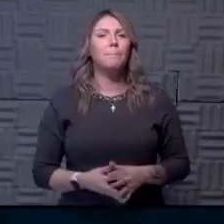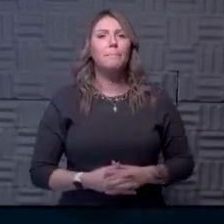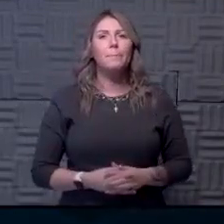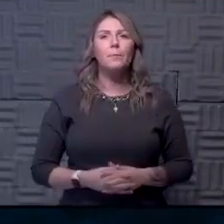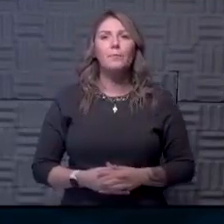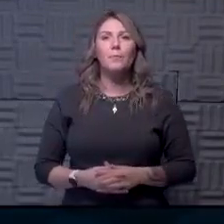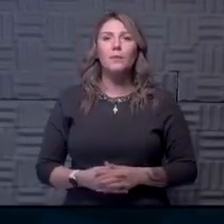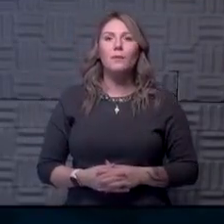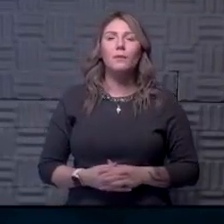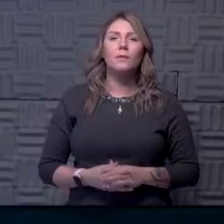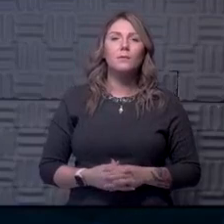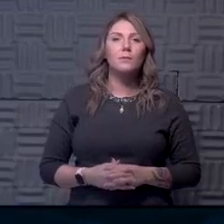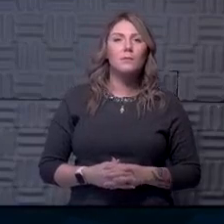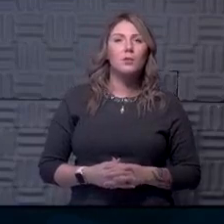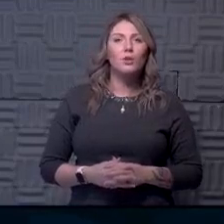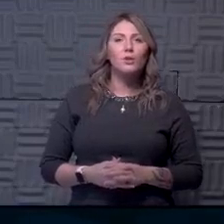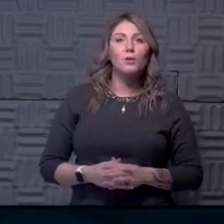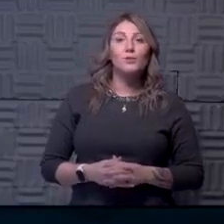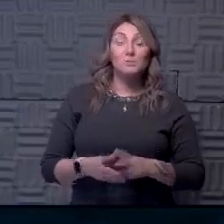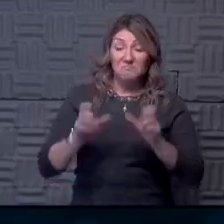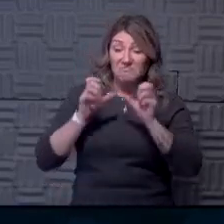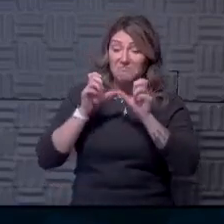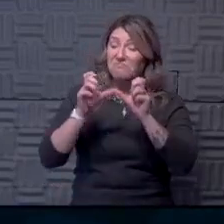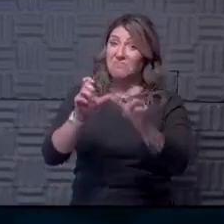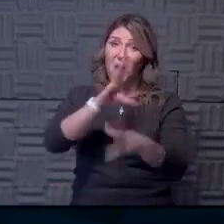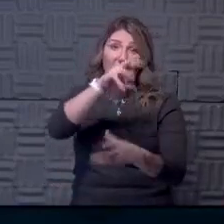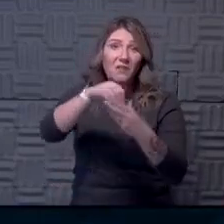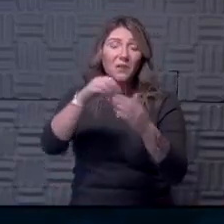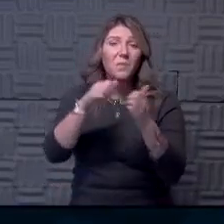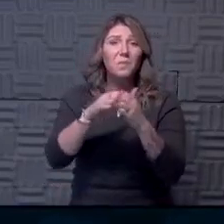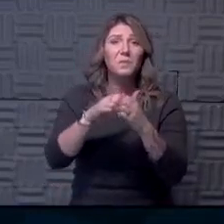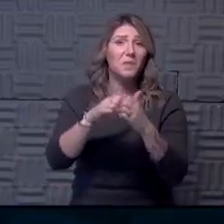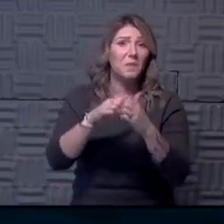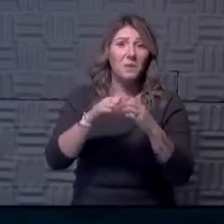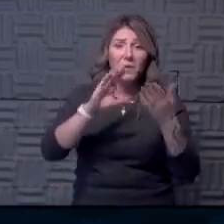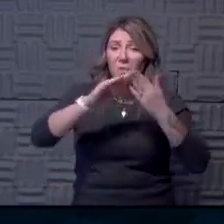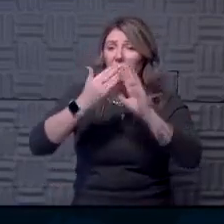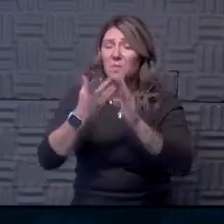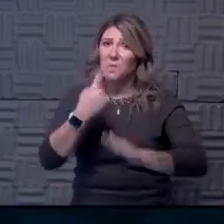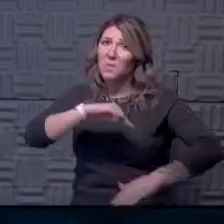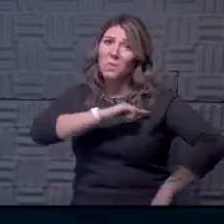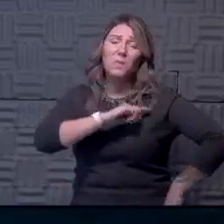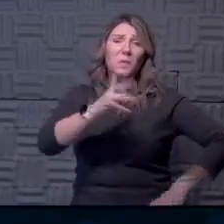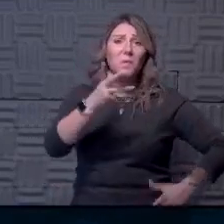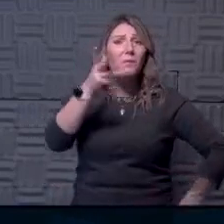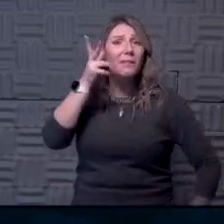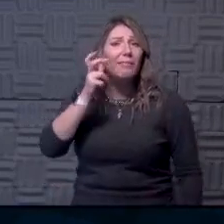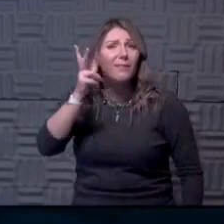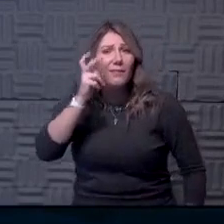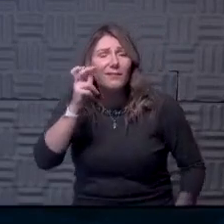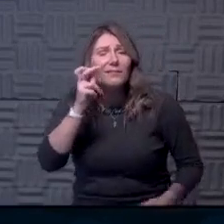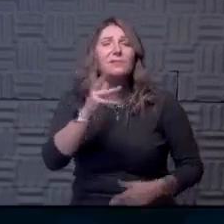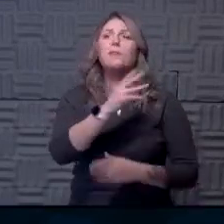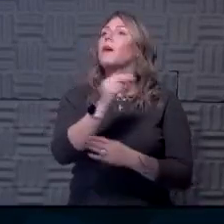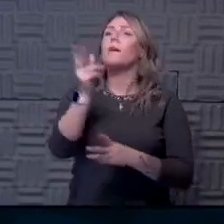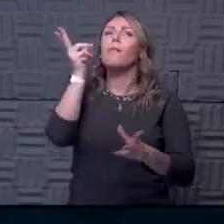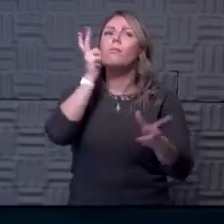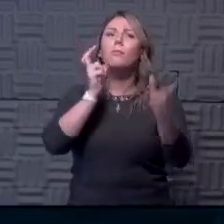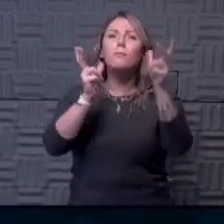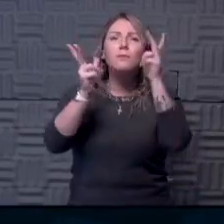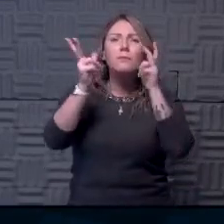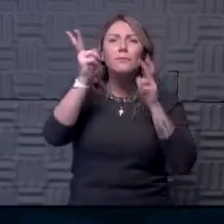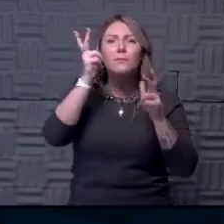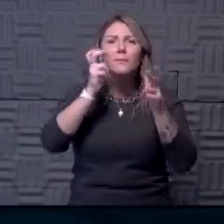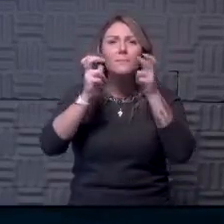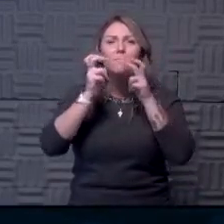We are working, continue to engage with the community and especially listening. We love to listen, and we've been listening the